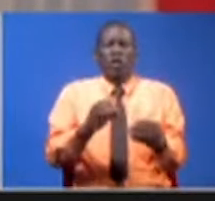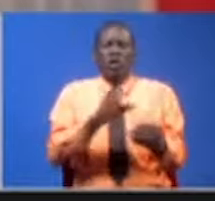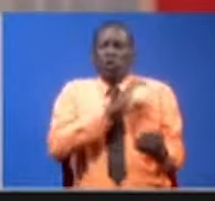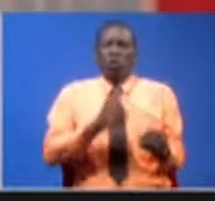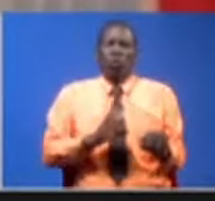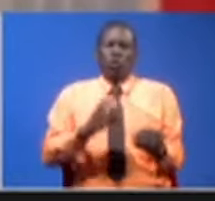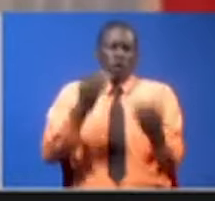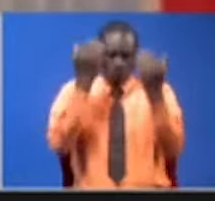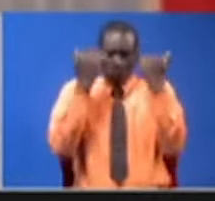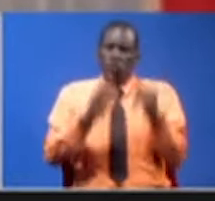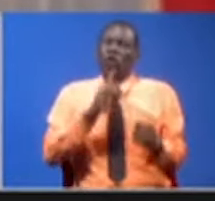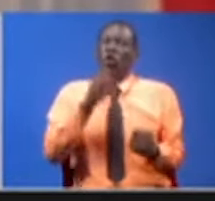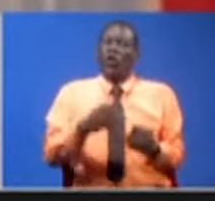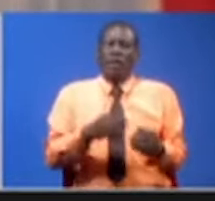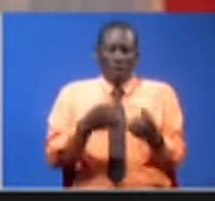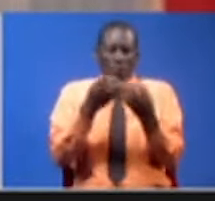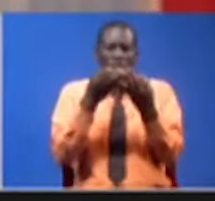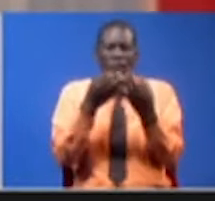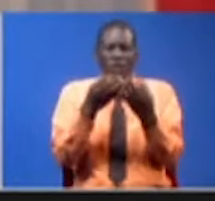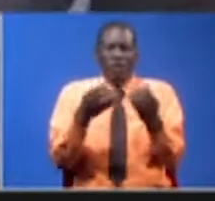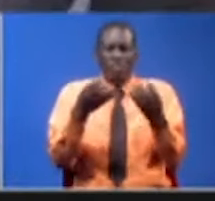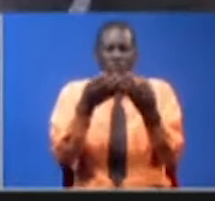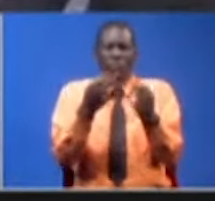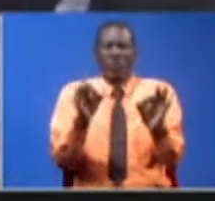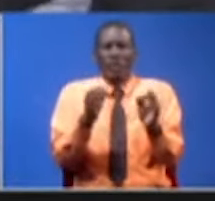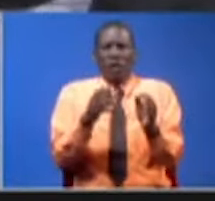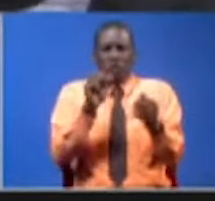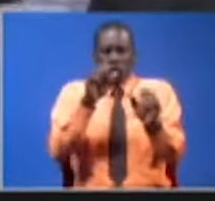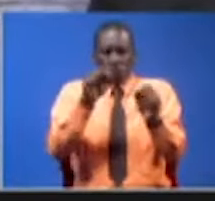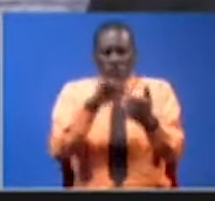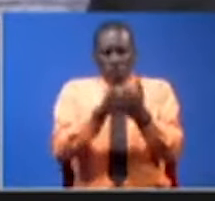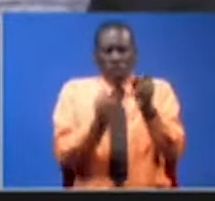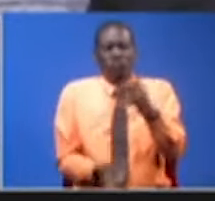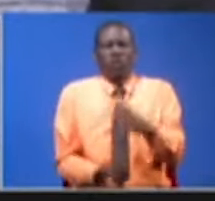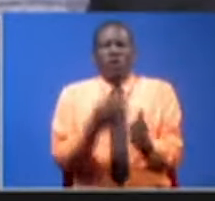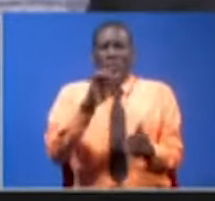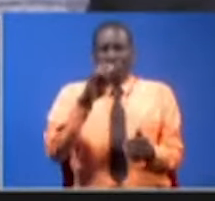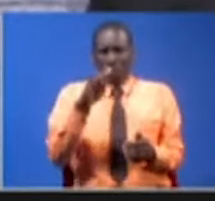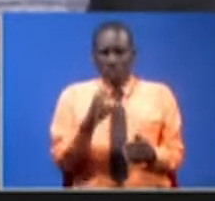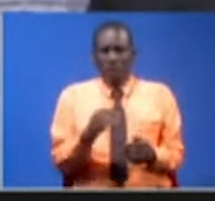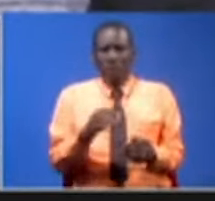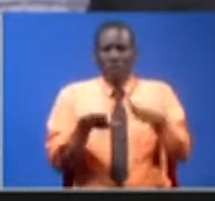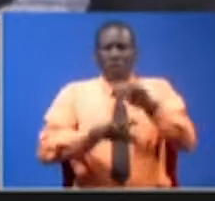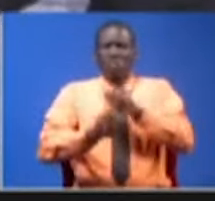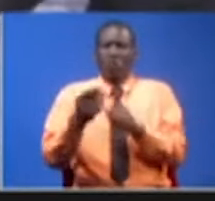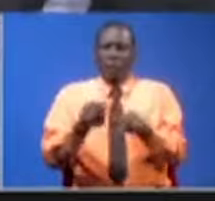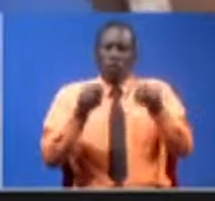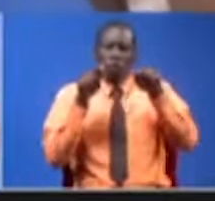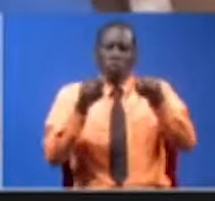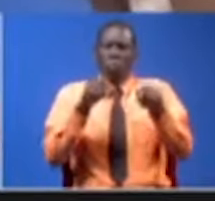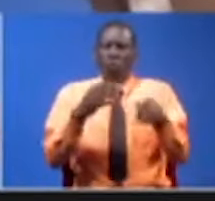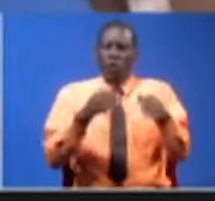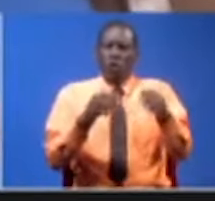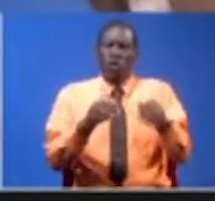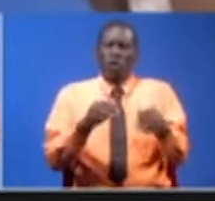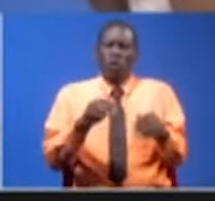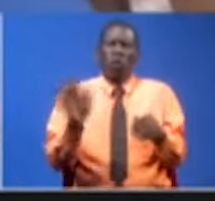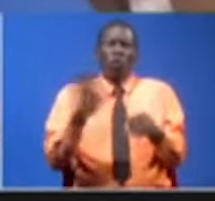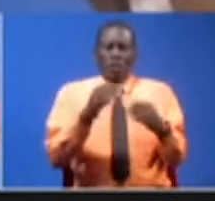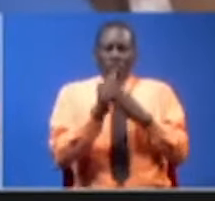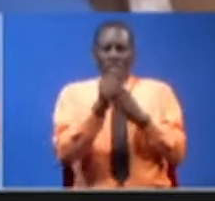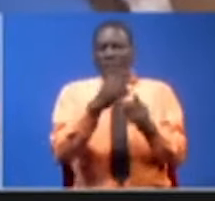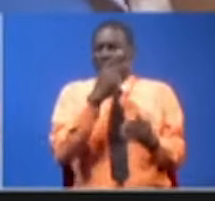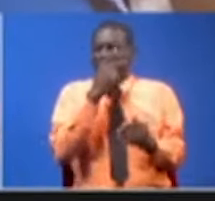move towards reconstituting an IEBC. Kindiki seemed to take a swipe at Wiper leader Kalonzo Musyoka, who has